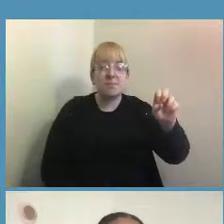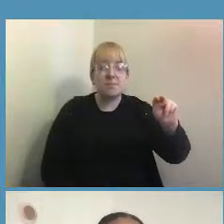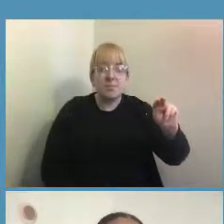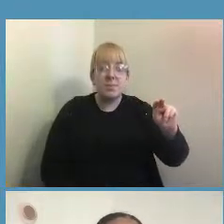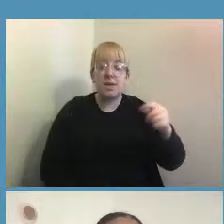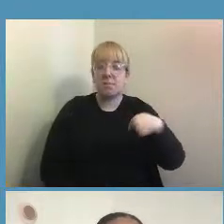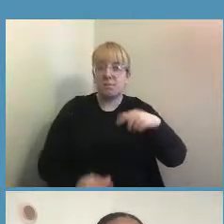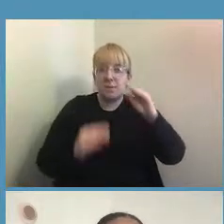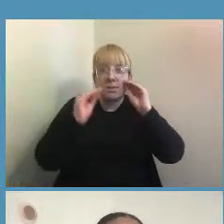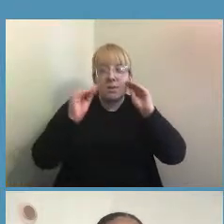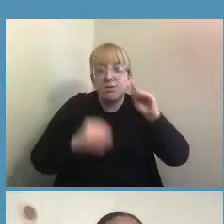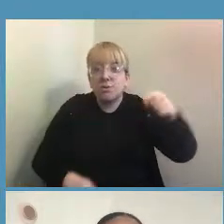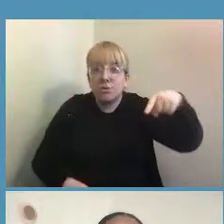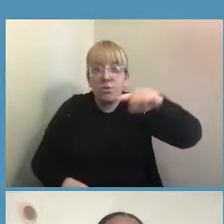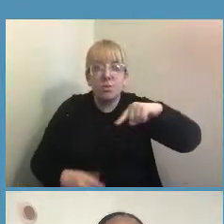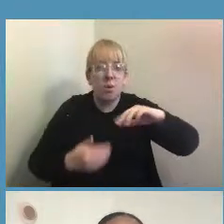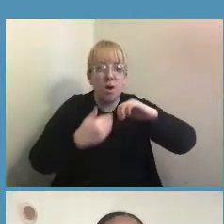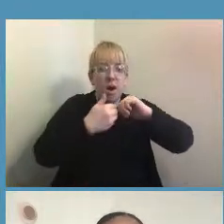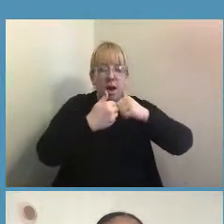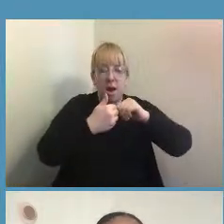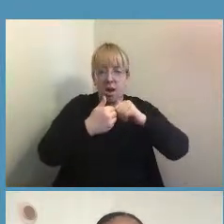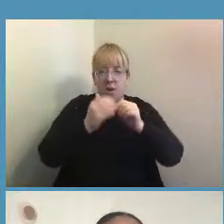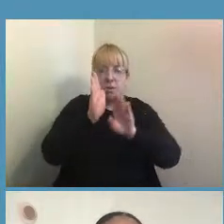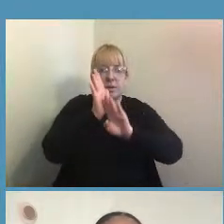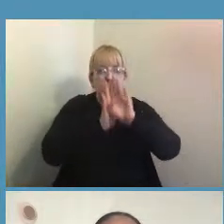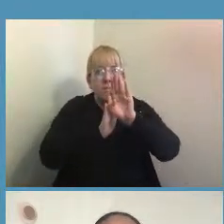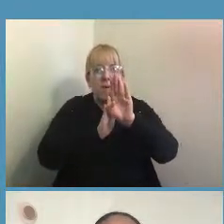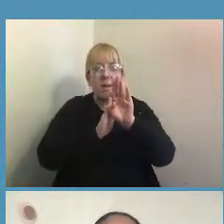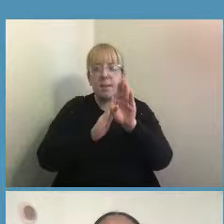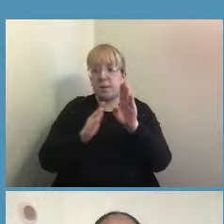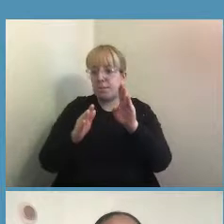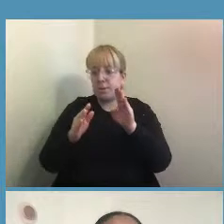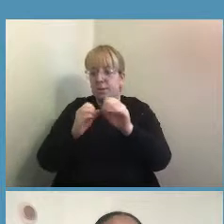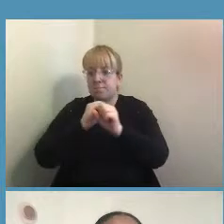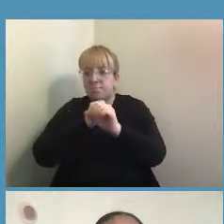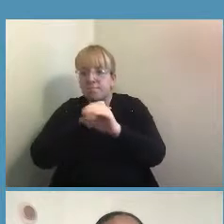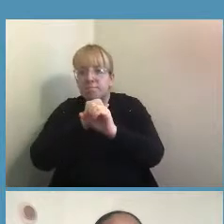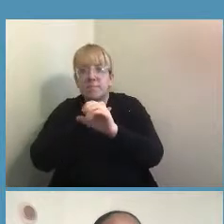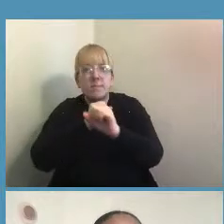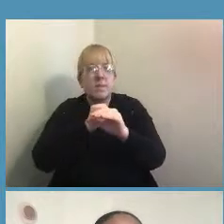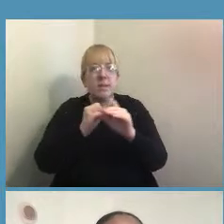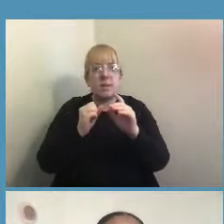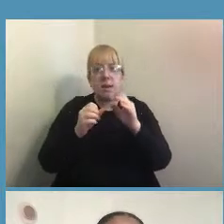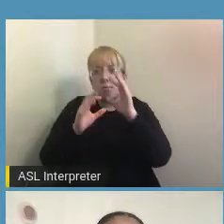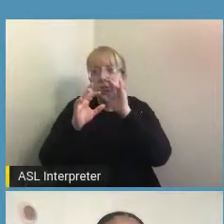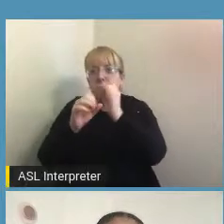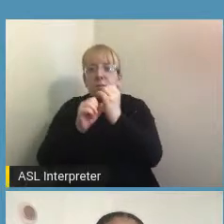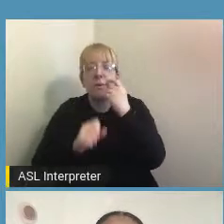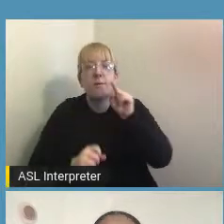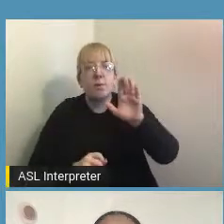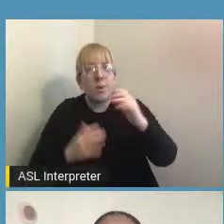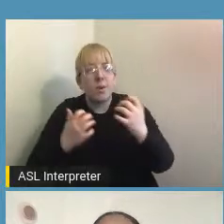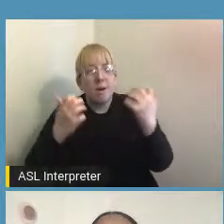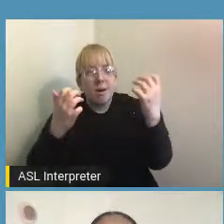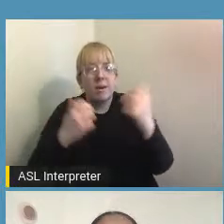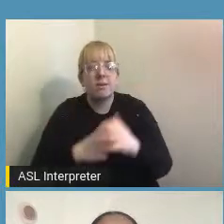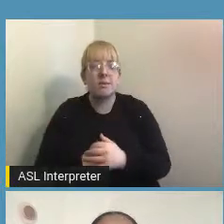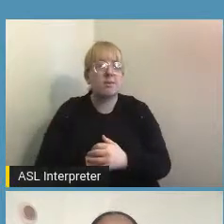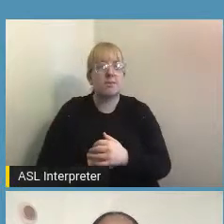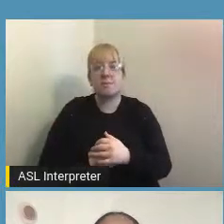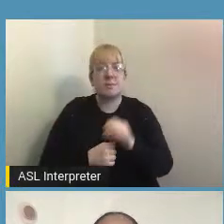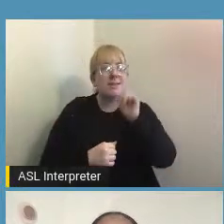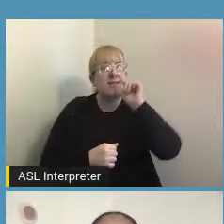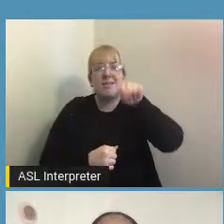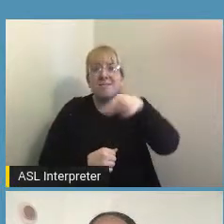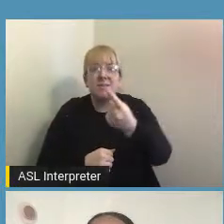engagement campaigns that really wow your audience, but also create community alongside showing your objects and just showcasing all the